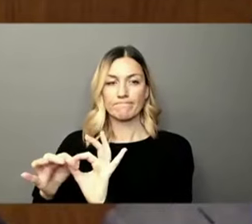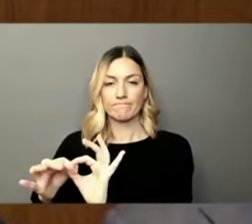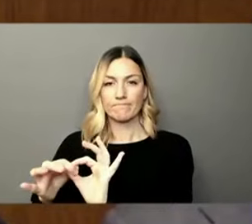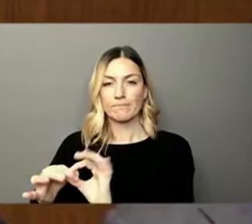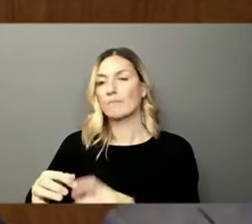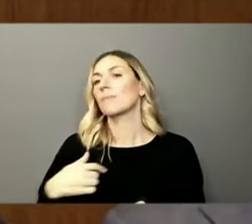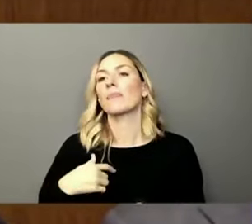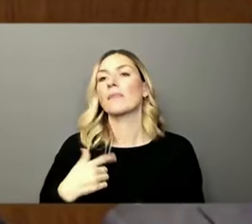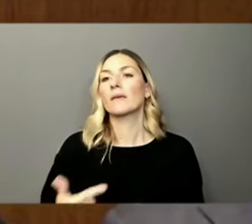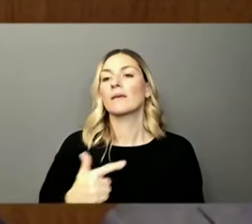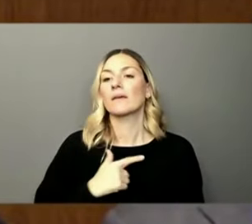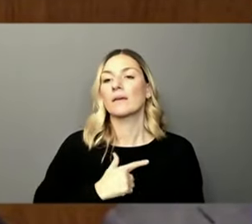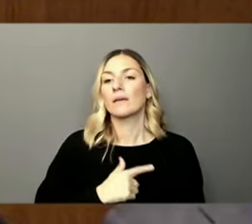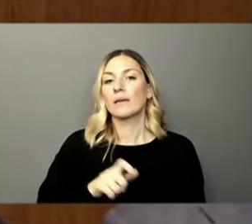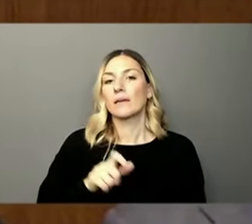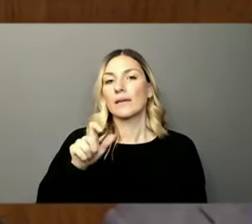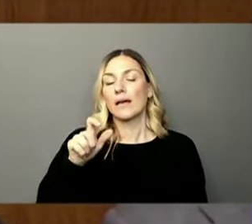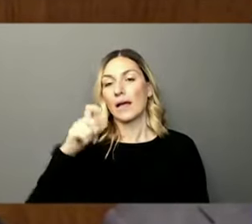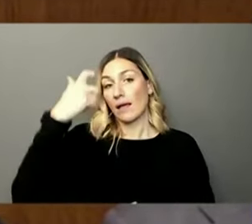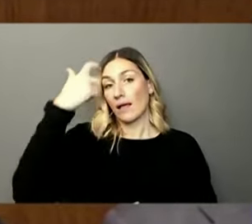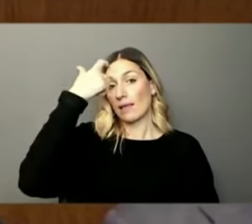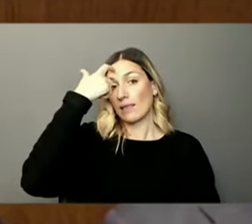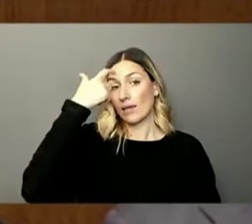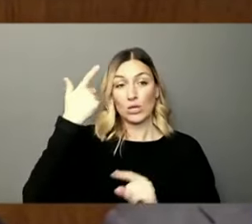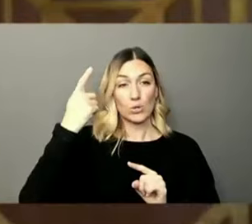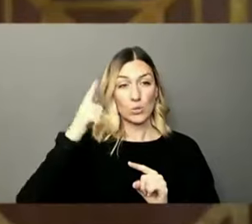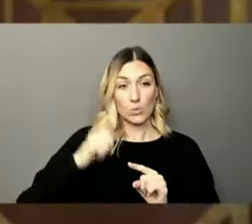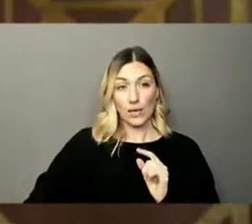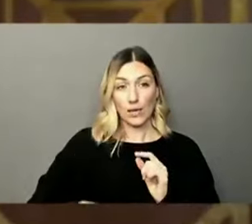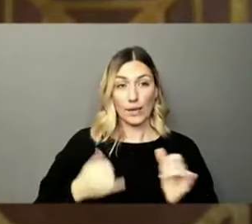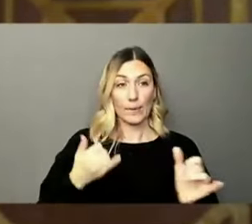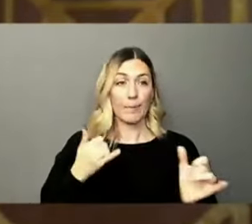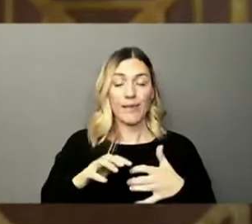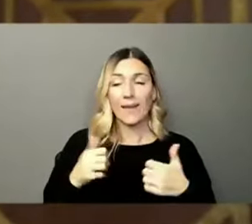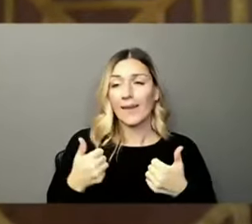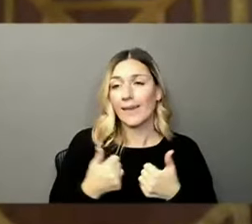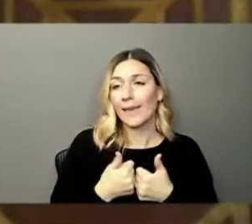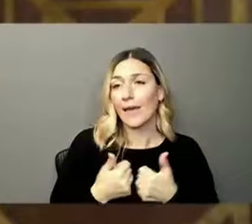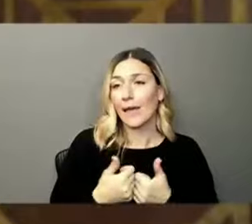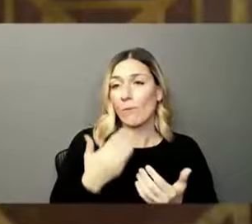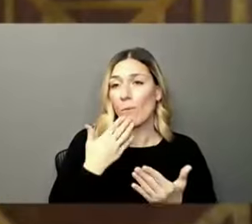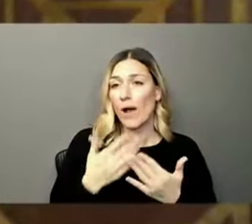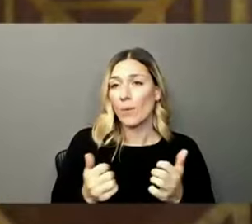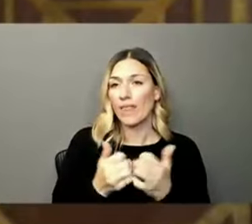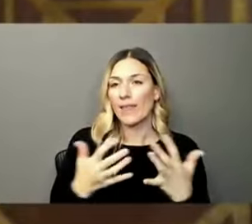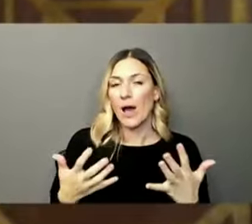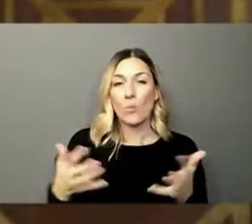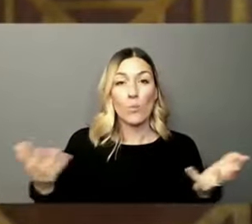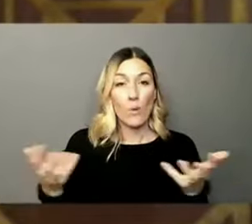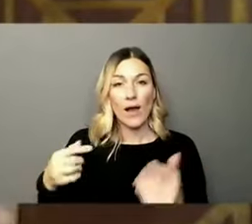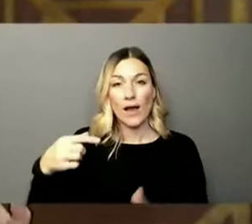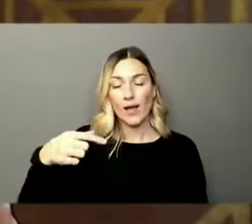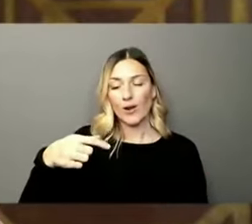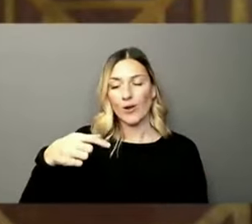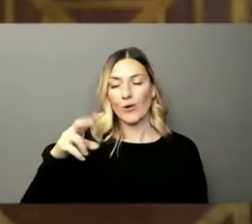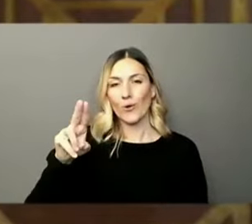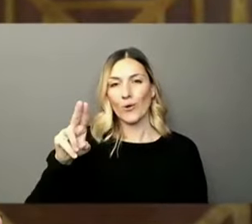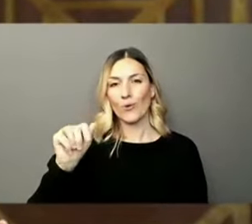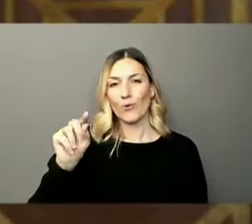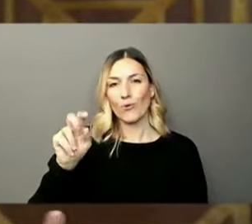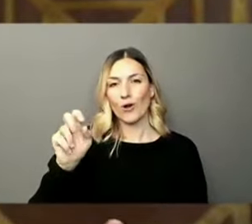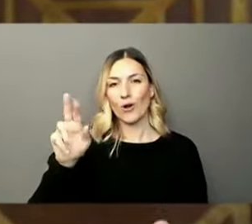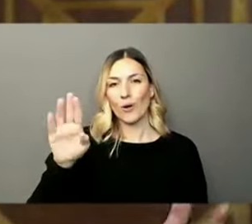really needs a quarterback. You really cannot play a game and play it well without a quarterback. And this is when we talk about an institute to